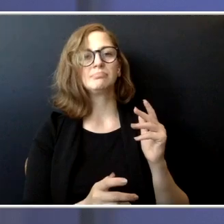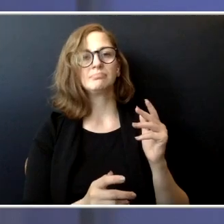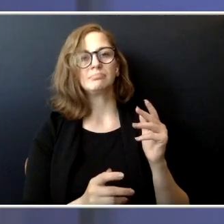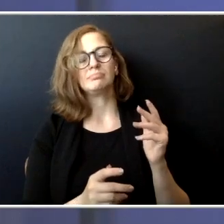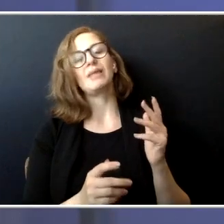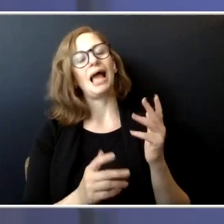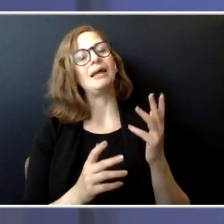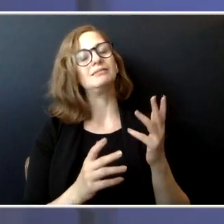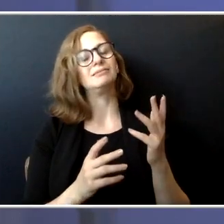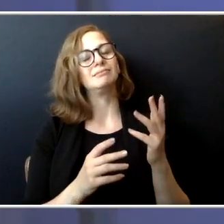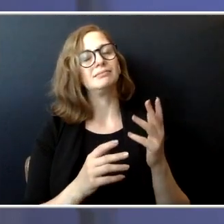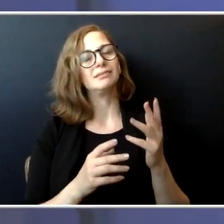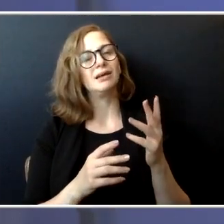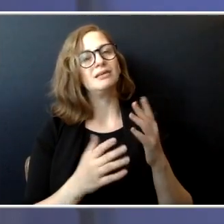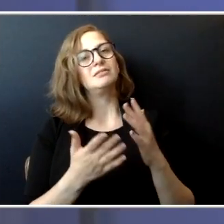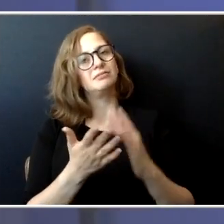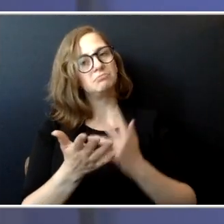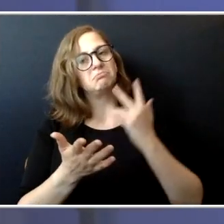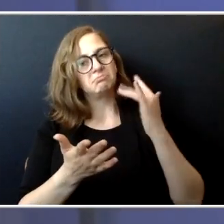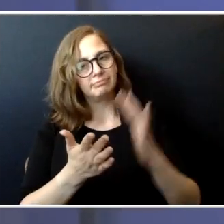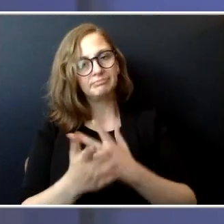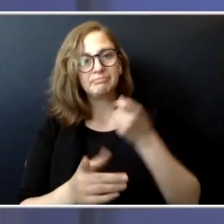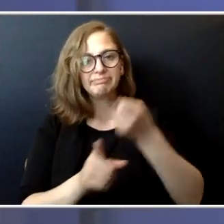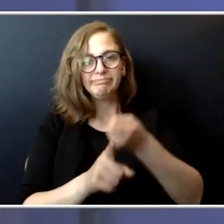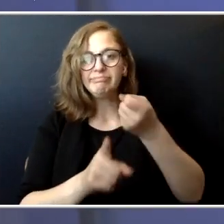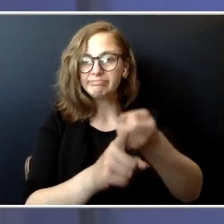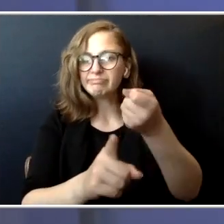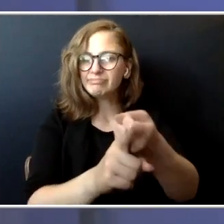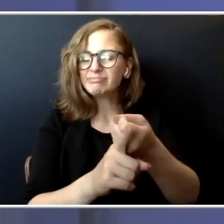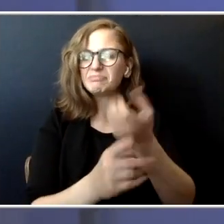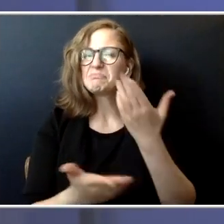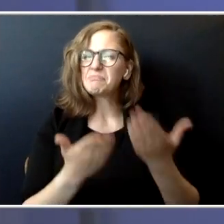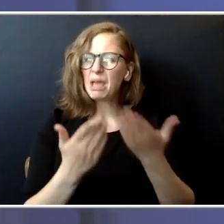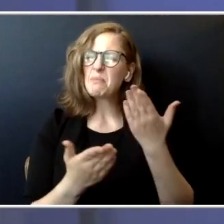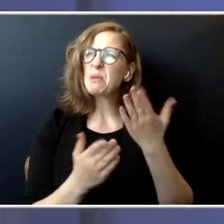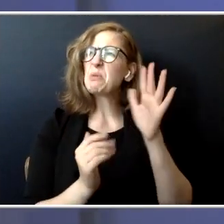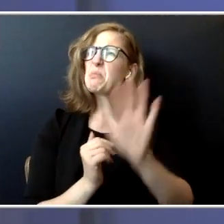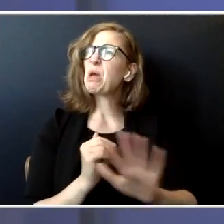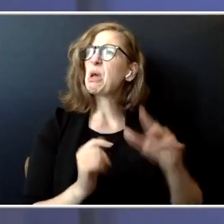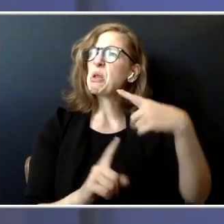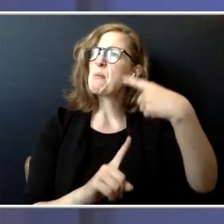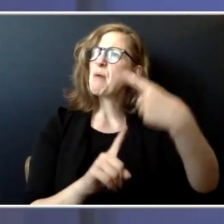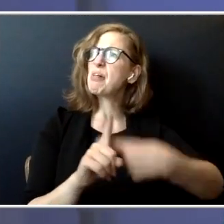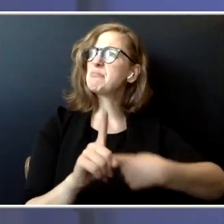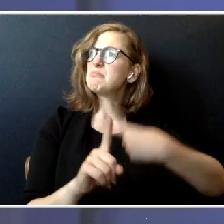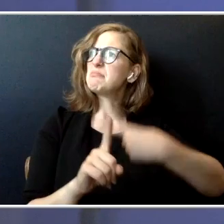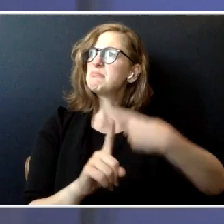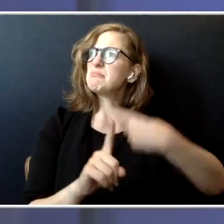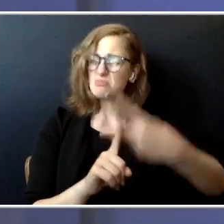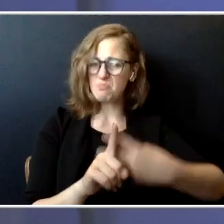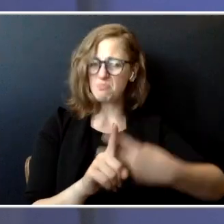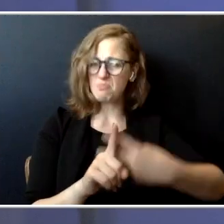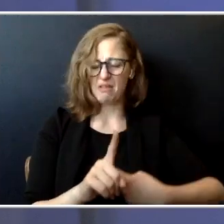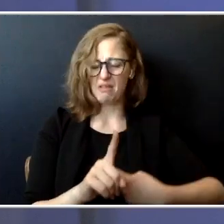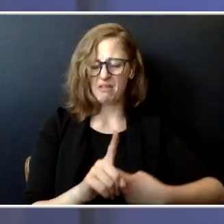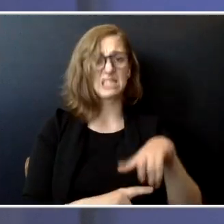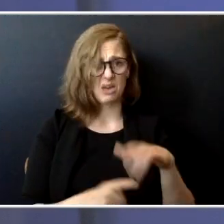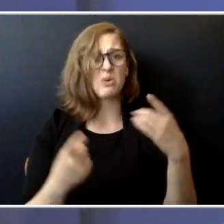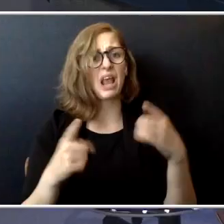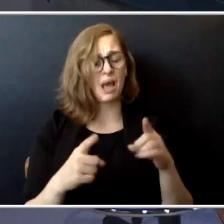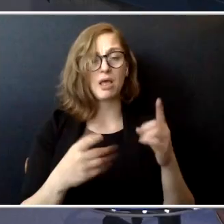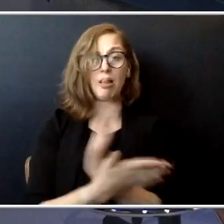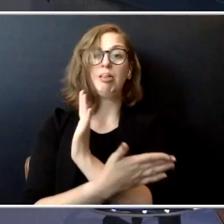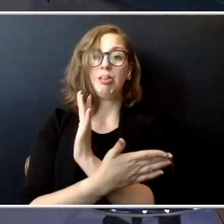on for maybe about a month or two. And then settle down. Oh, that's